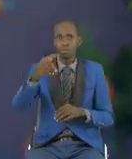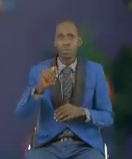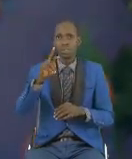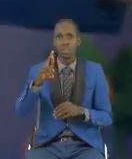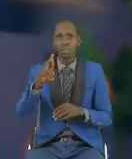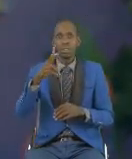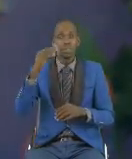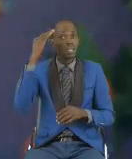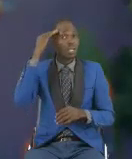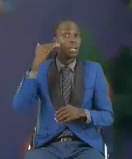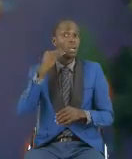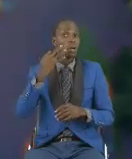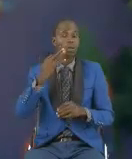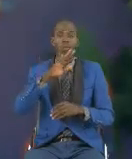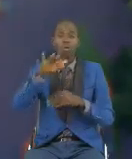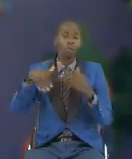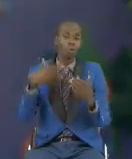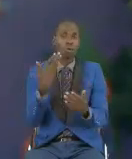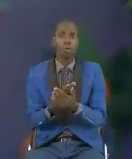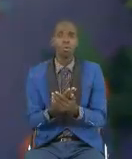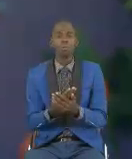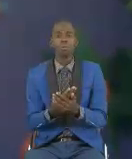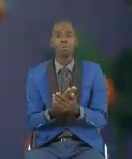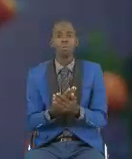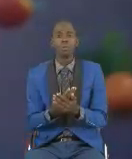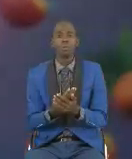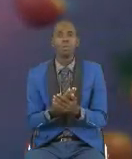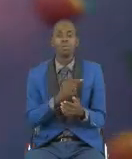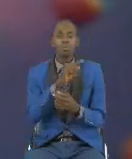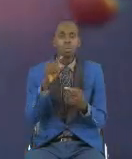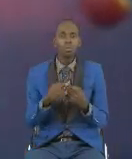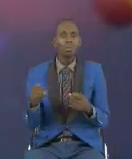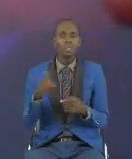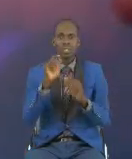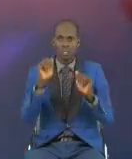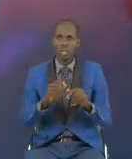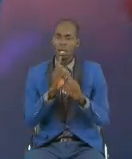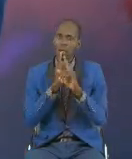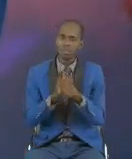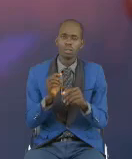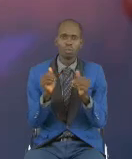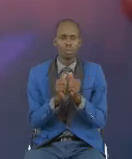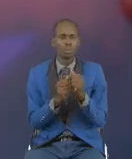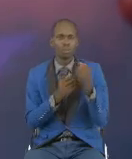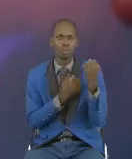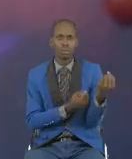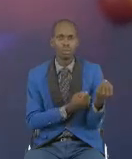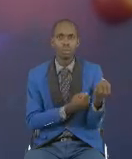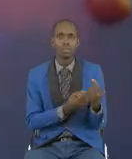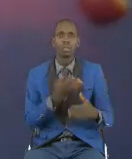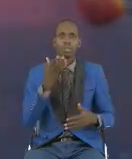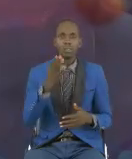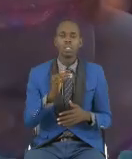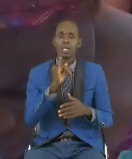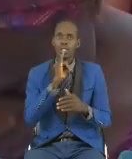them, and the rest of them, all of them, when they can answer with courage, there is hope for our